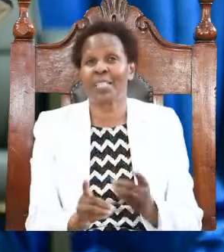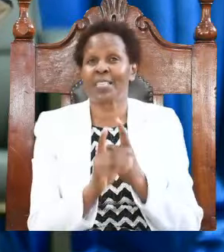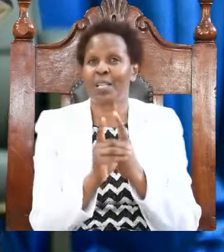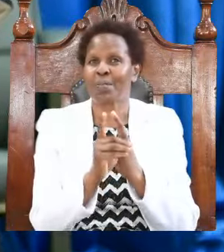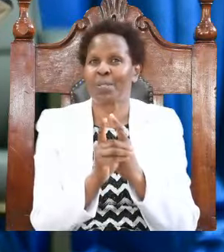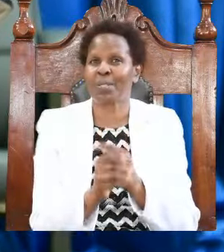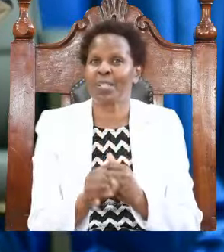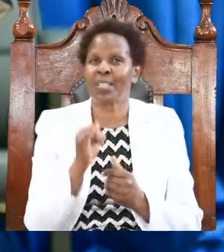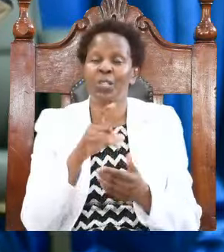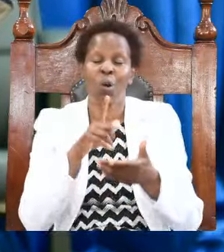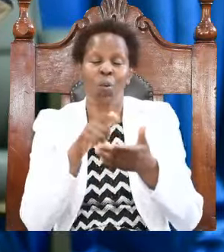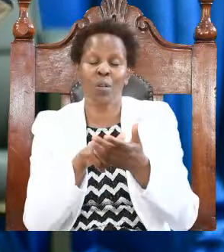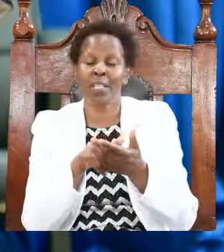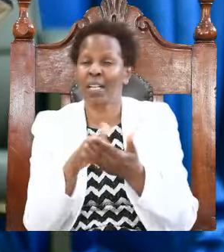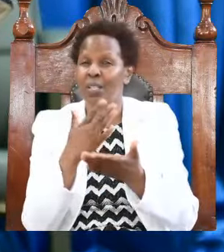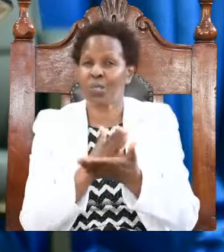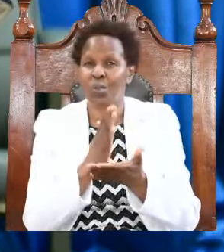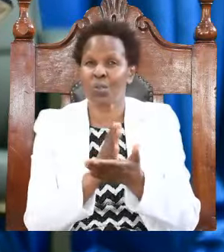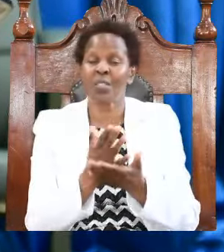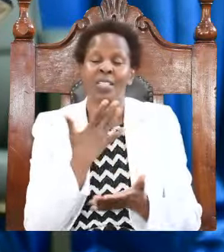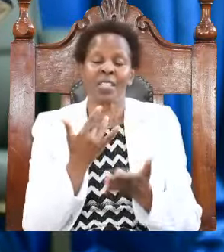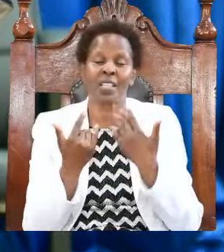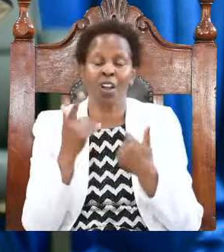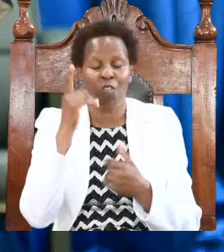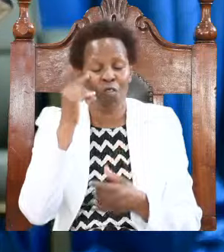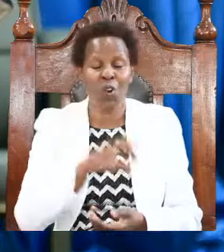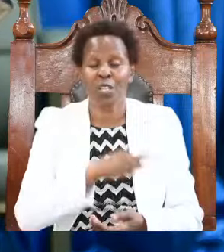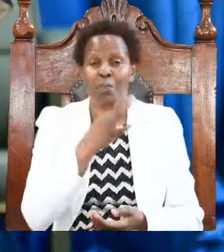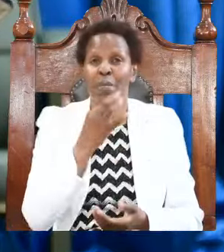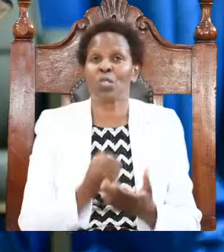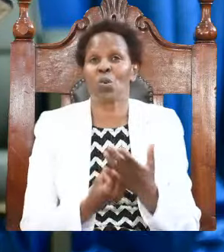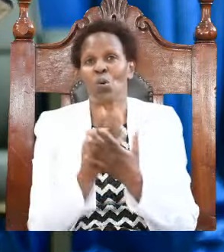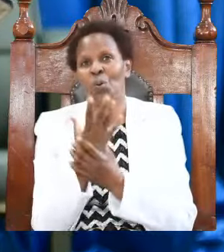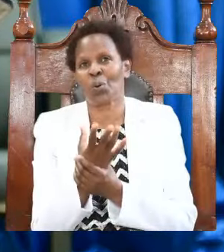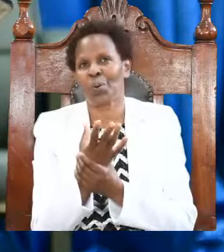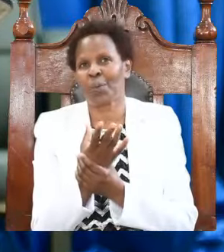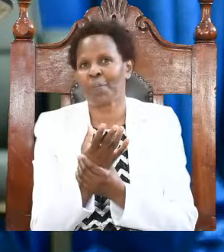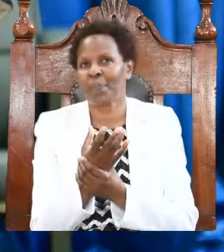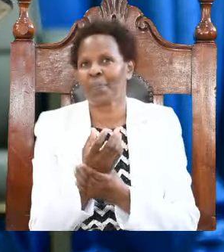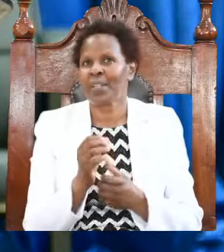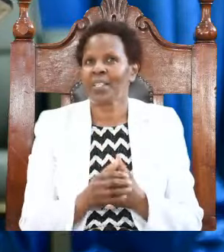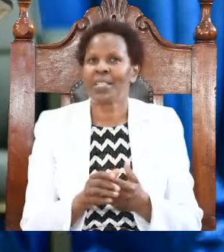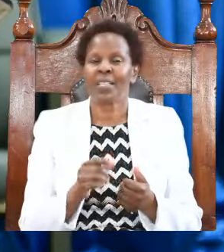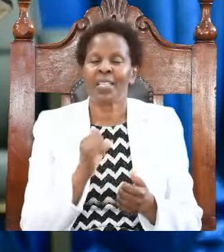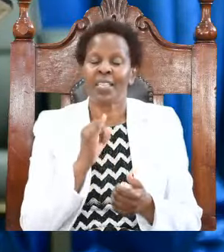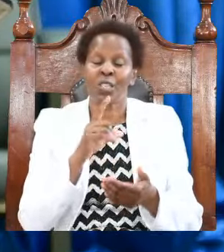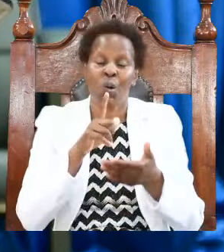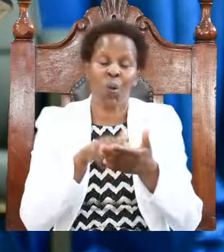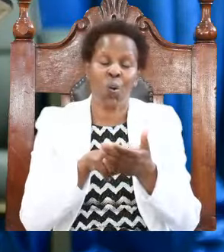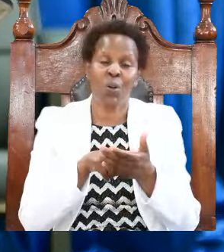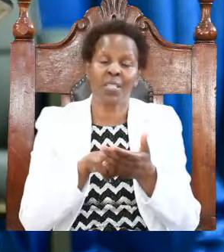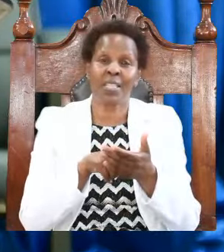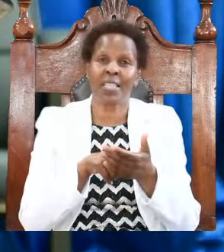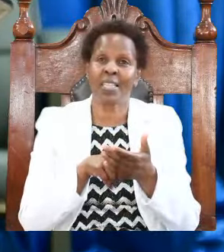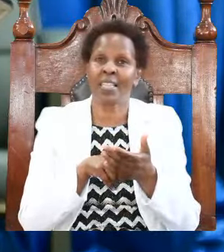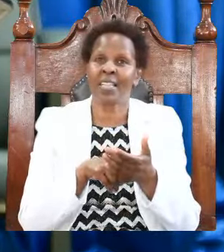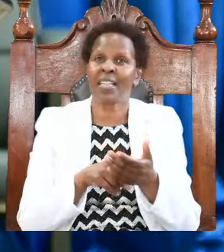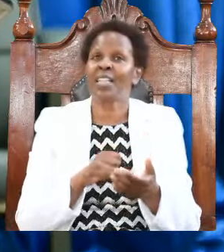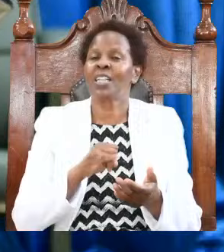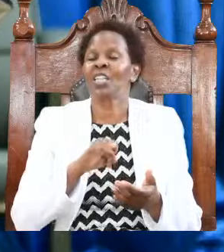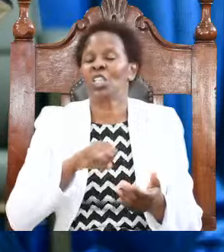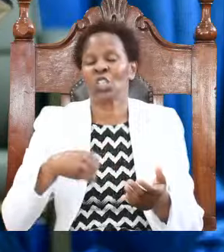we would call a sincere craving for spiritual growth, which is actually what John had. David didn't have it,